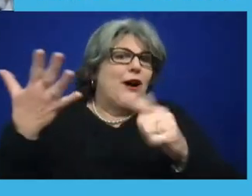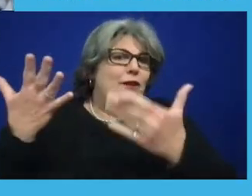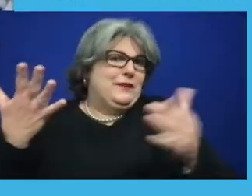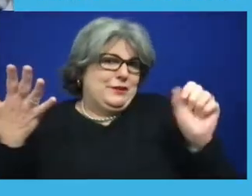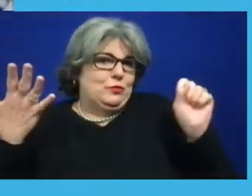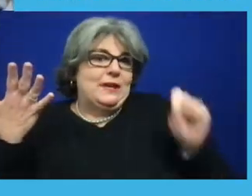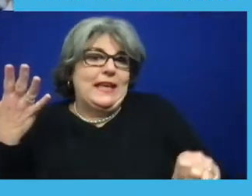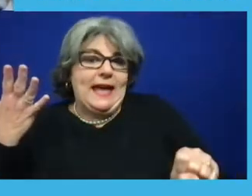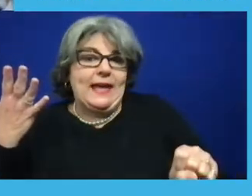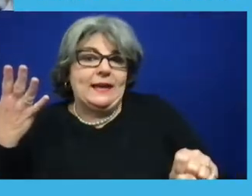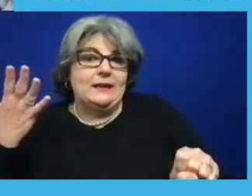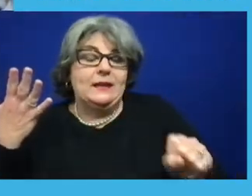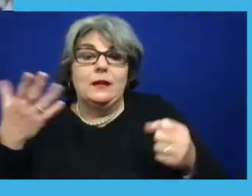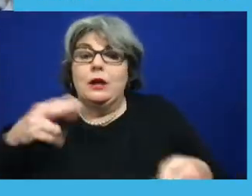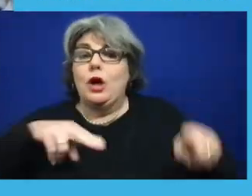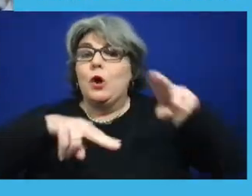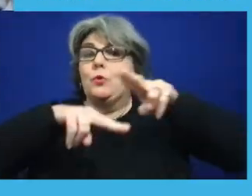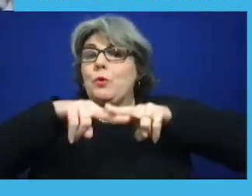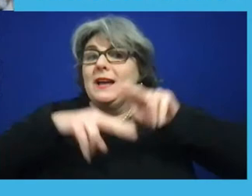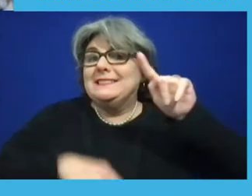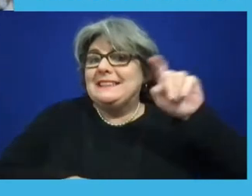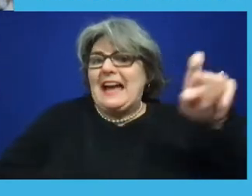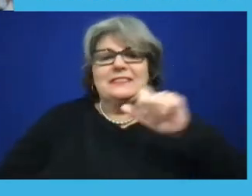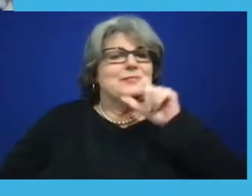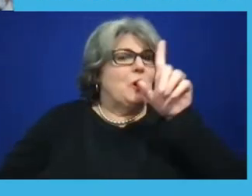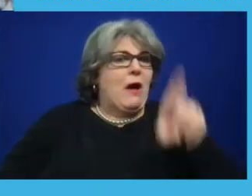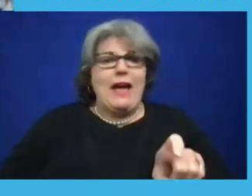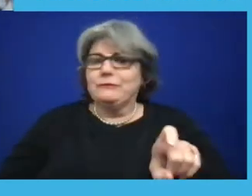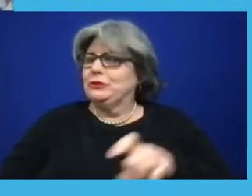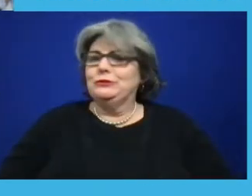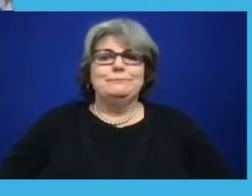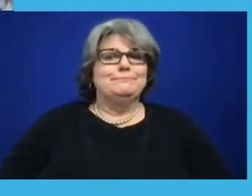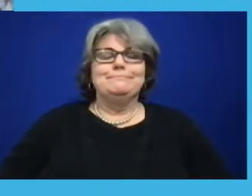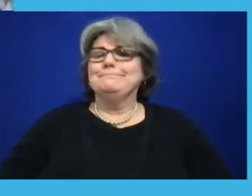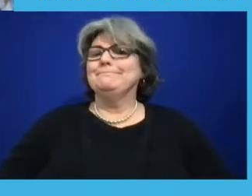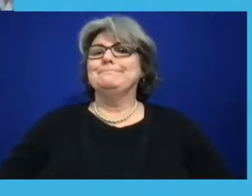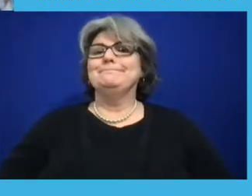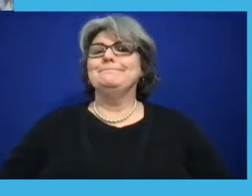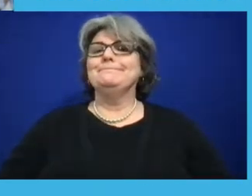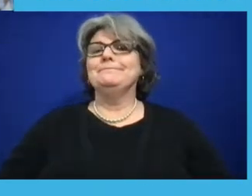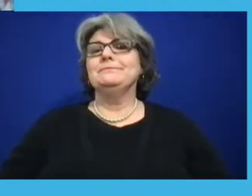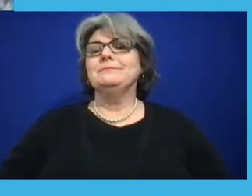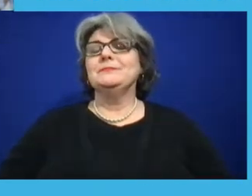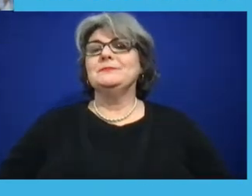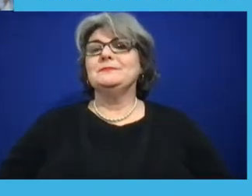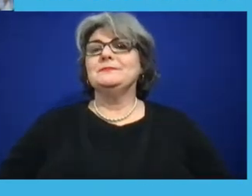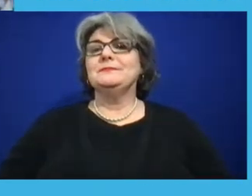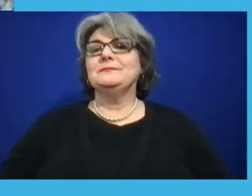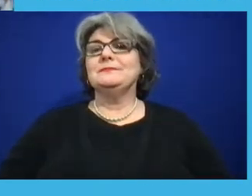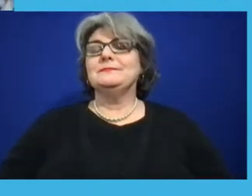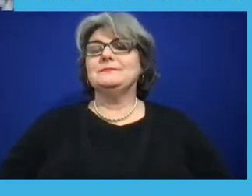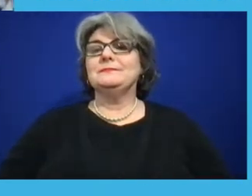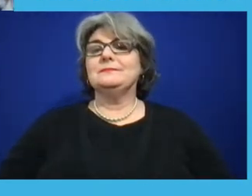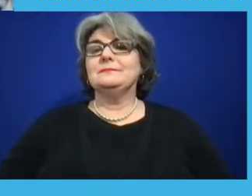And I'm gonna tell y'all a secret. We can do all of this and we don't have to raise a dime in taxes.